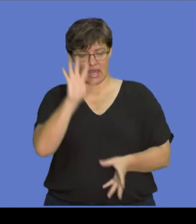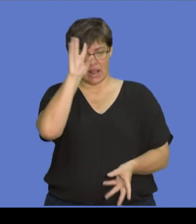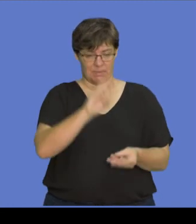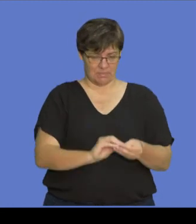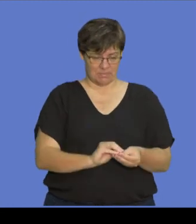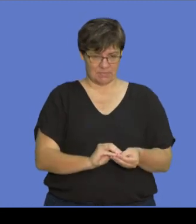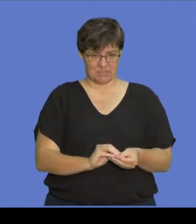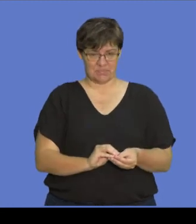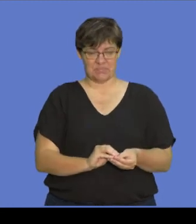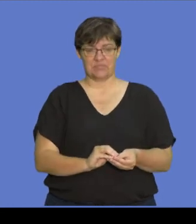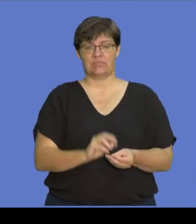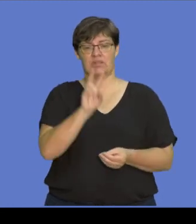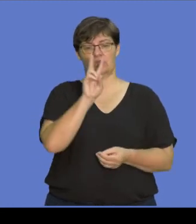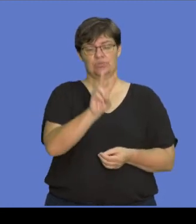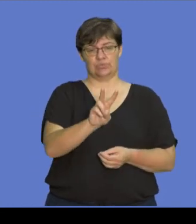that up, it gives you